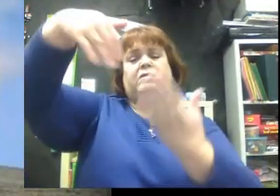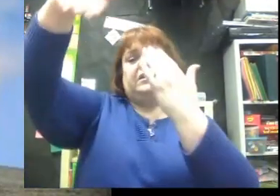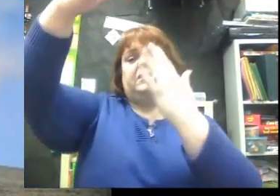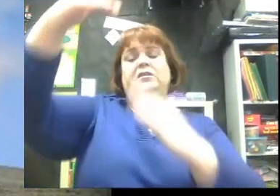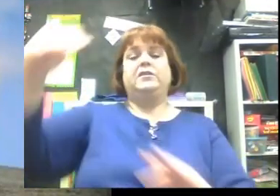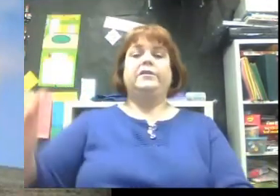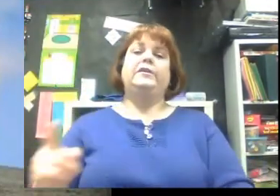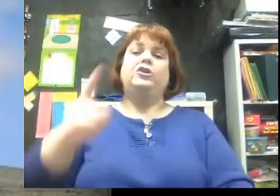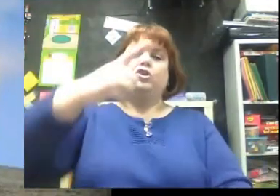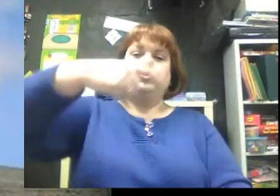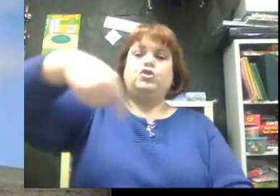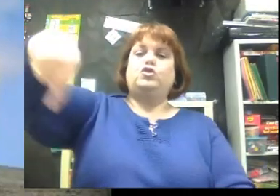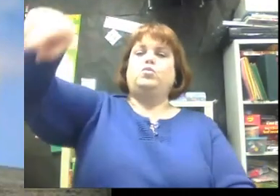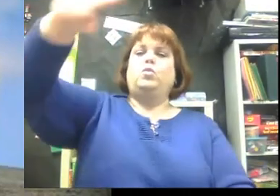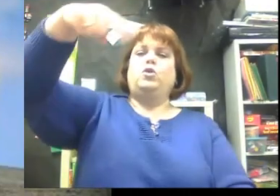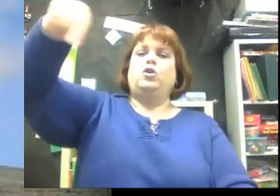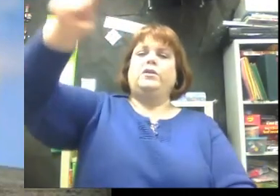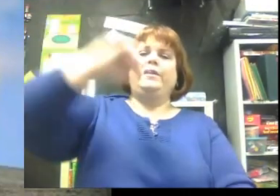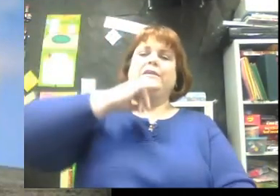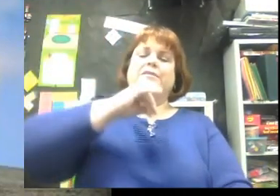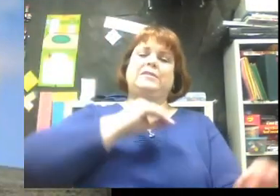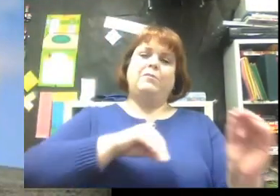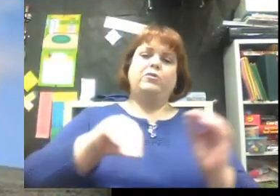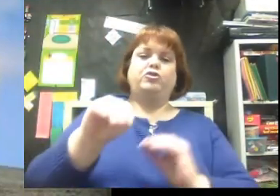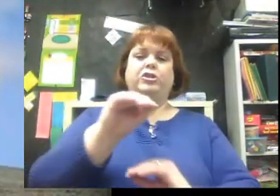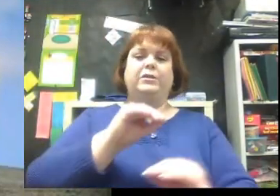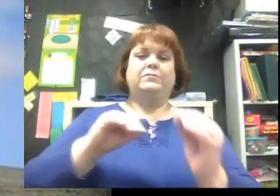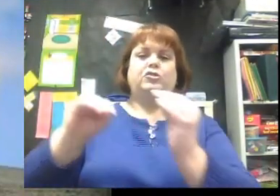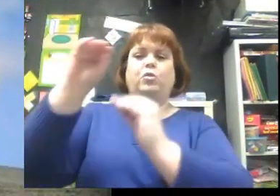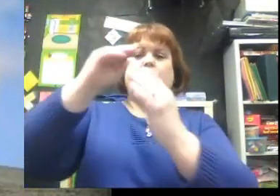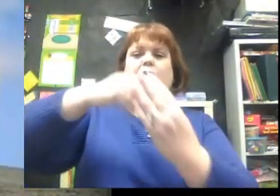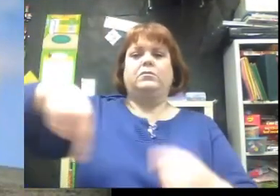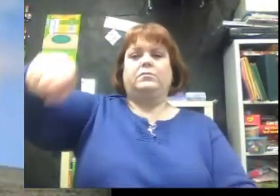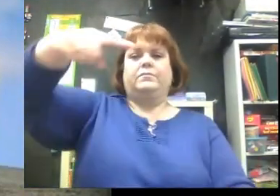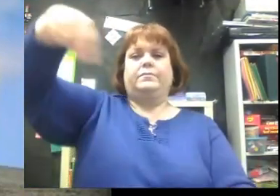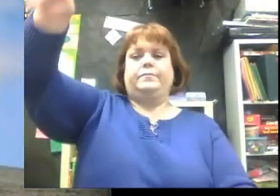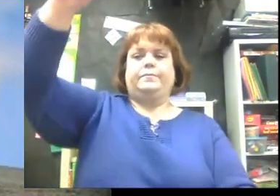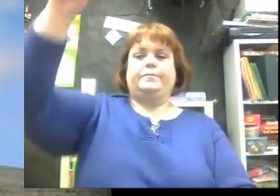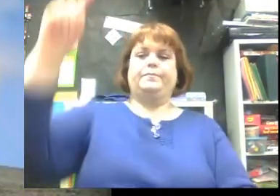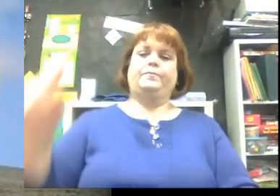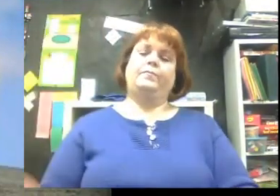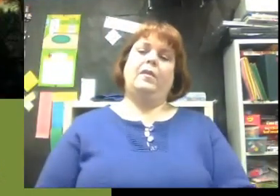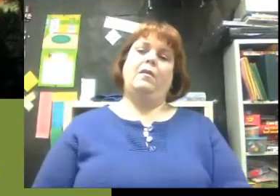swirling. Swirl is the motion. Swirl.